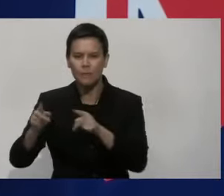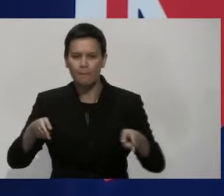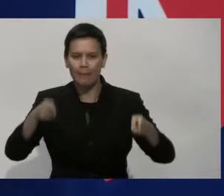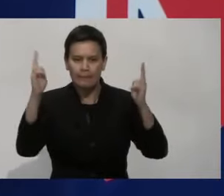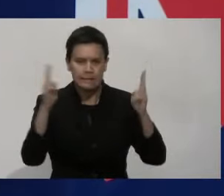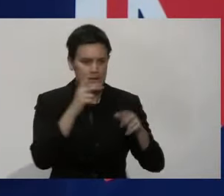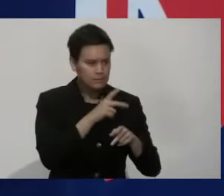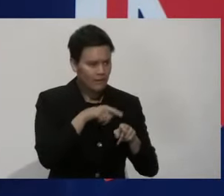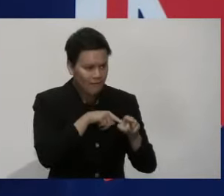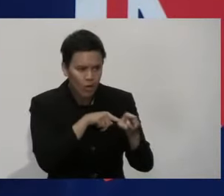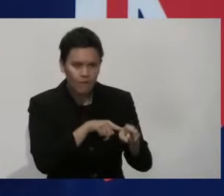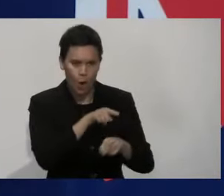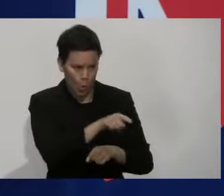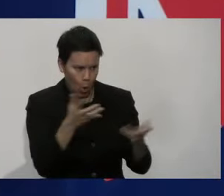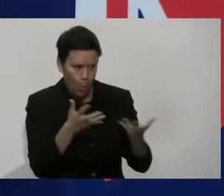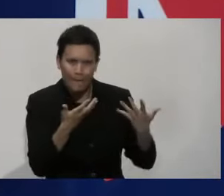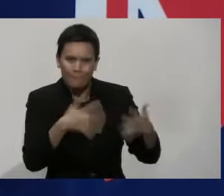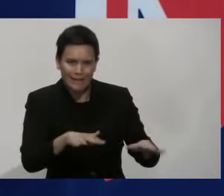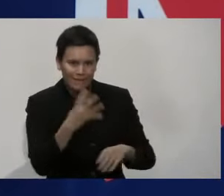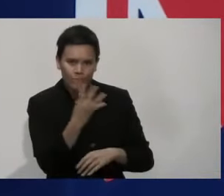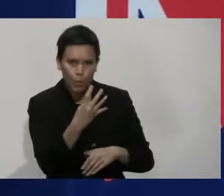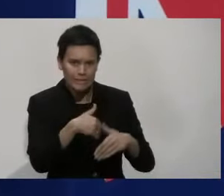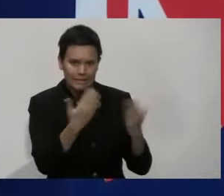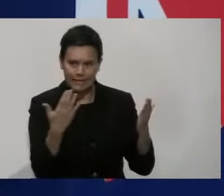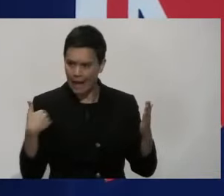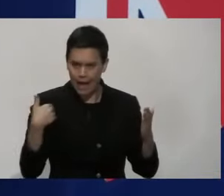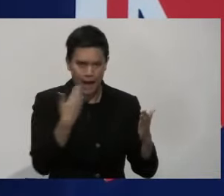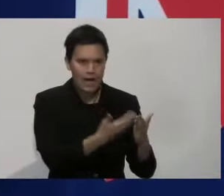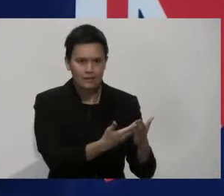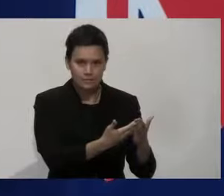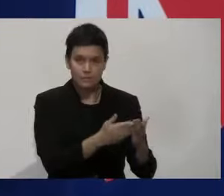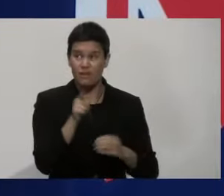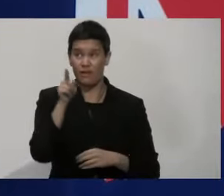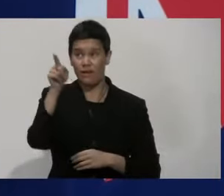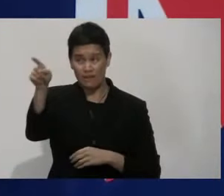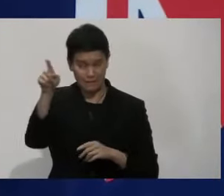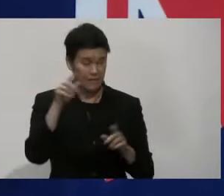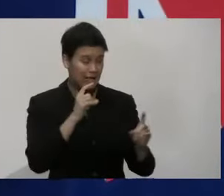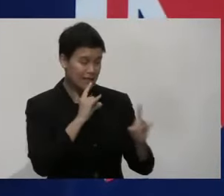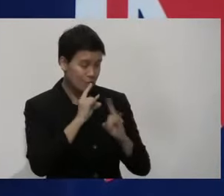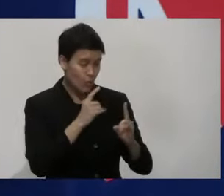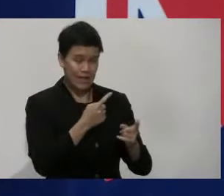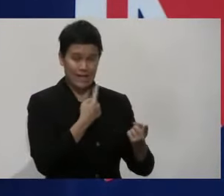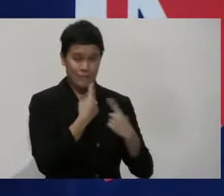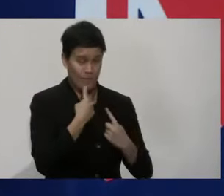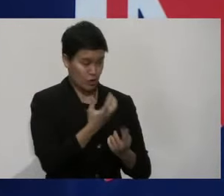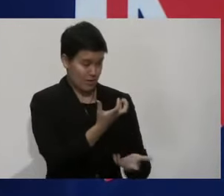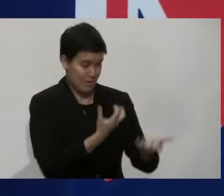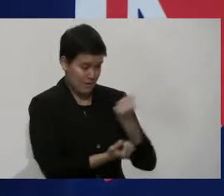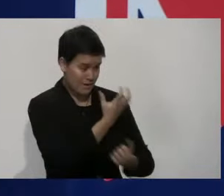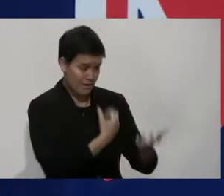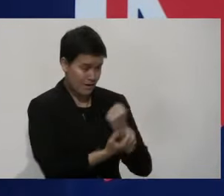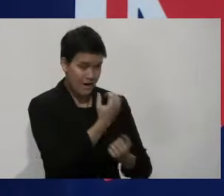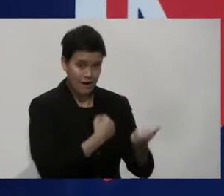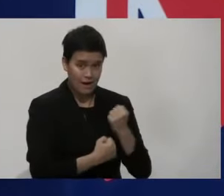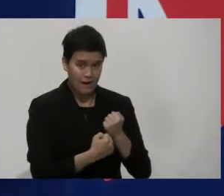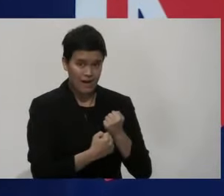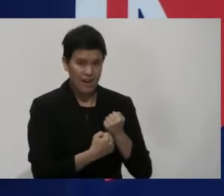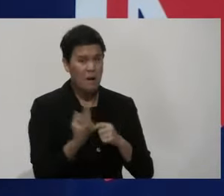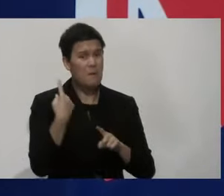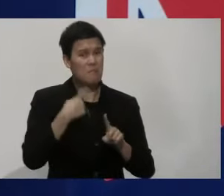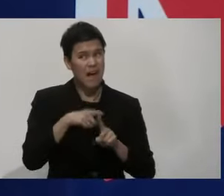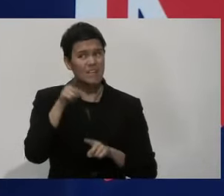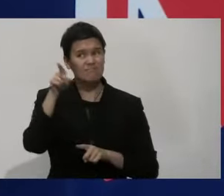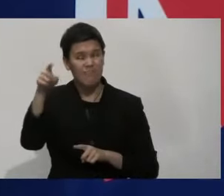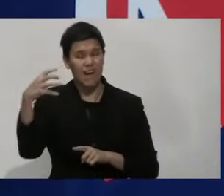have to tell people they have COVID-19 and then work through all of the anxiety that creates to help them build a